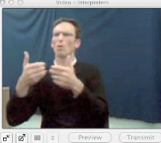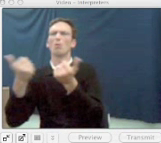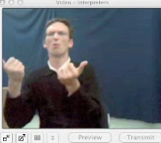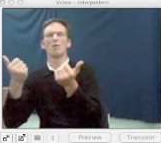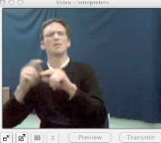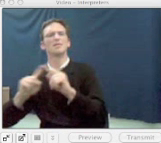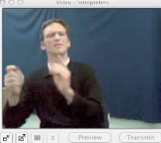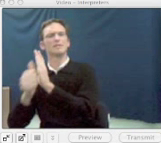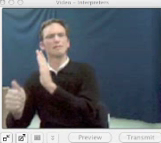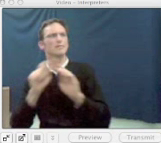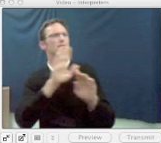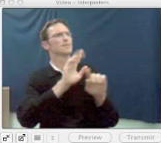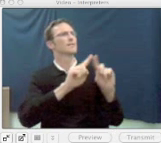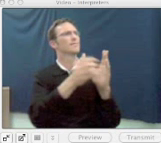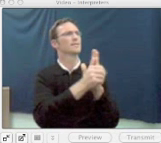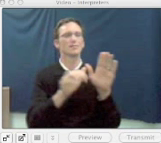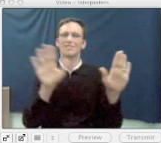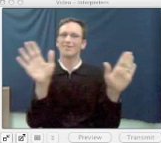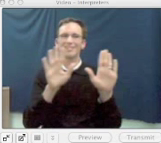between ourselves,